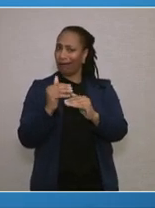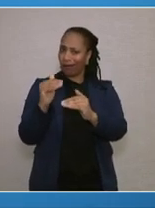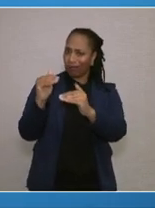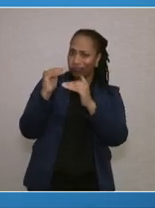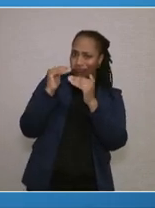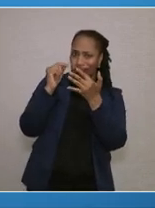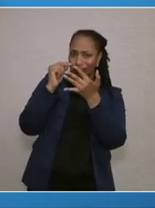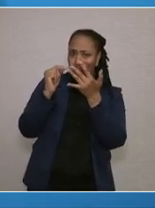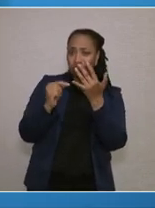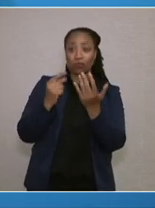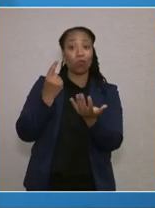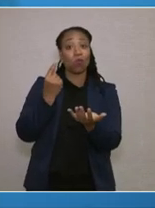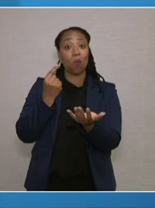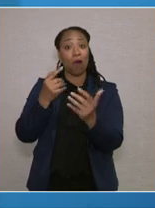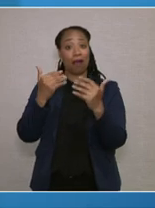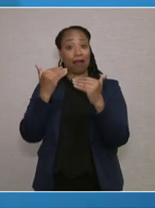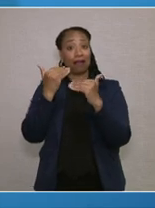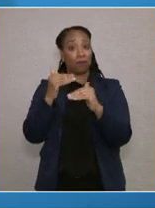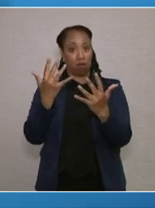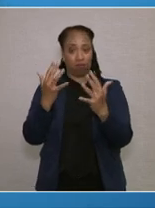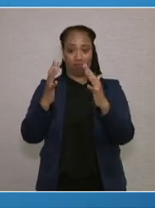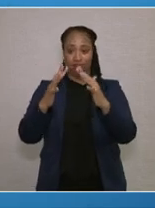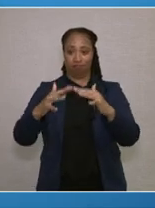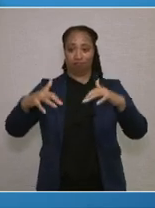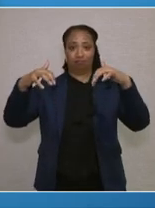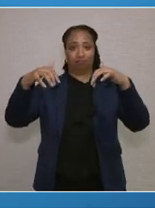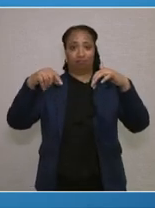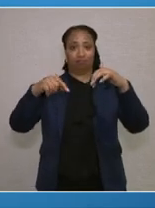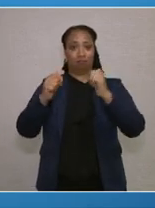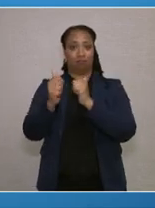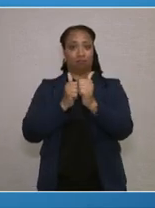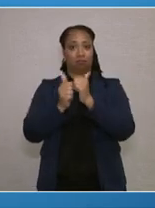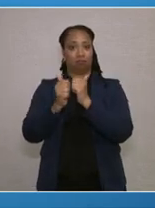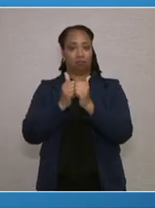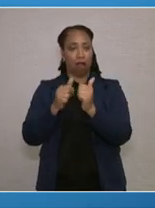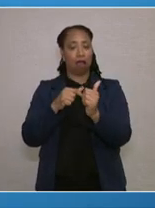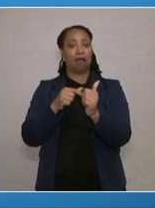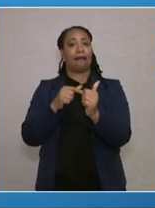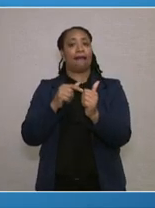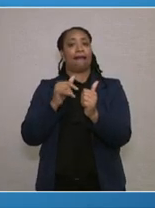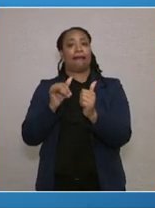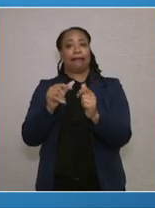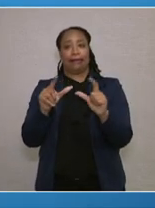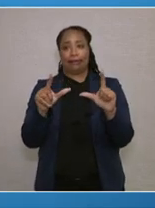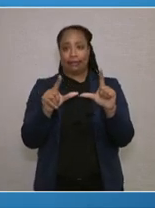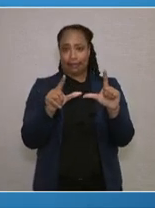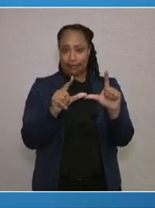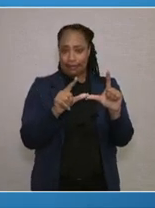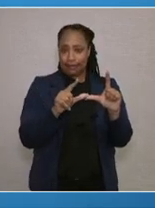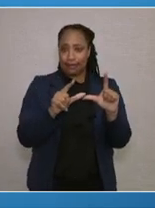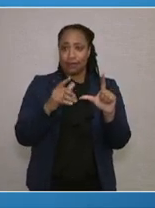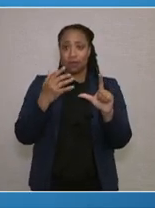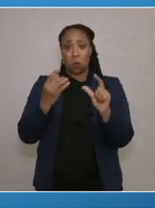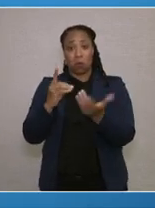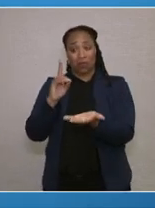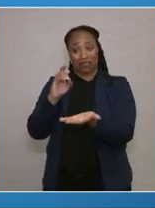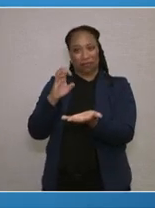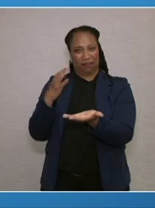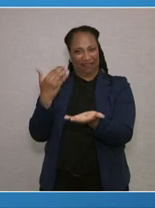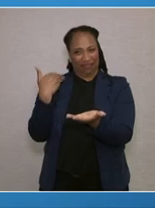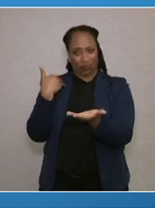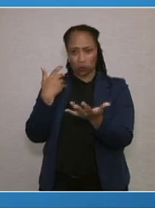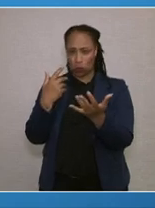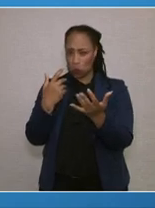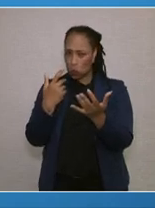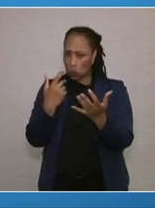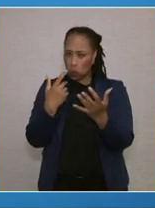stadium. Basically, up until last December, the only thing that we could build at RFK